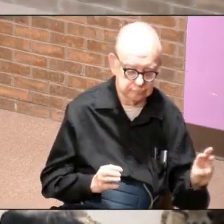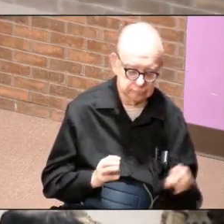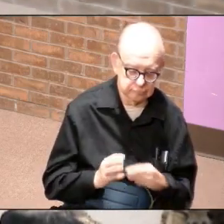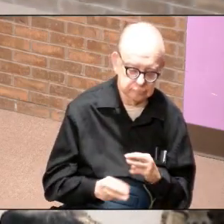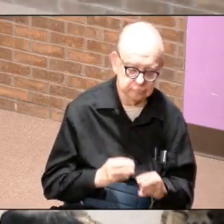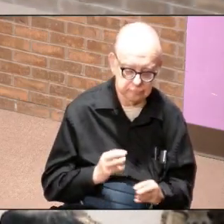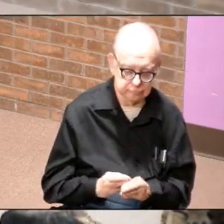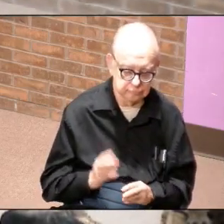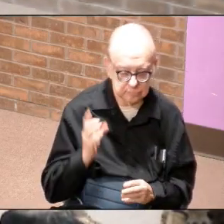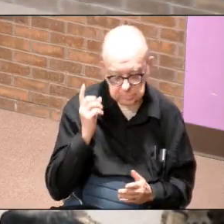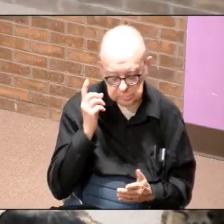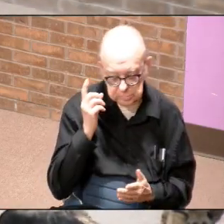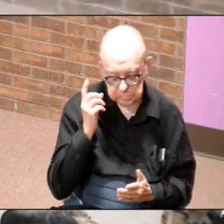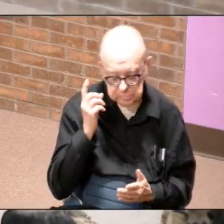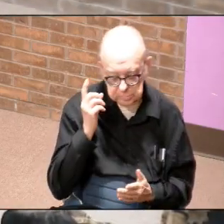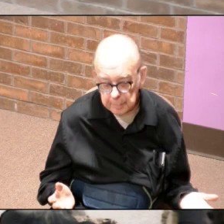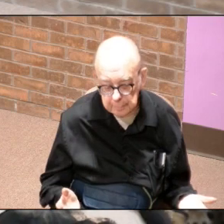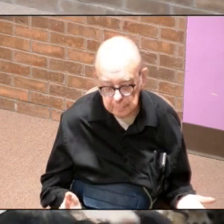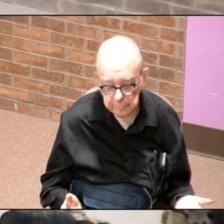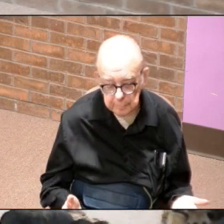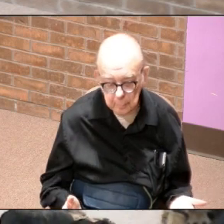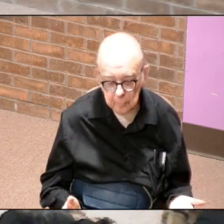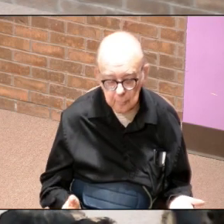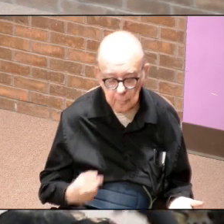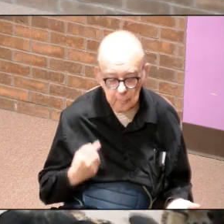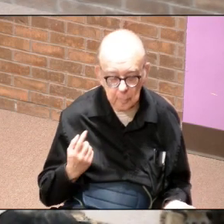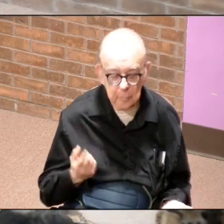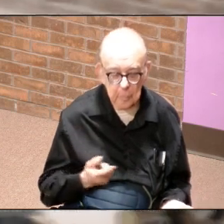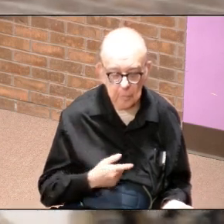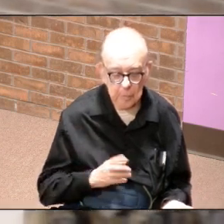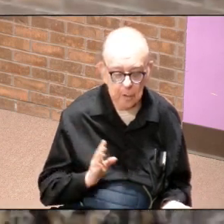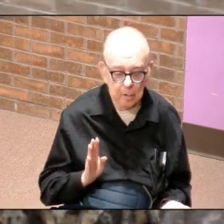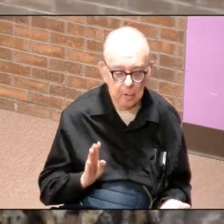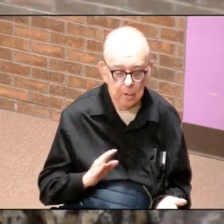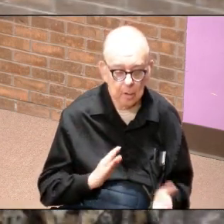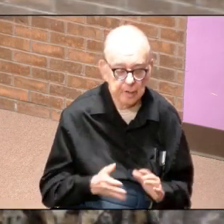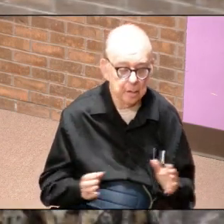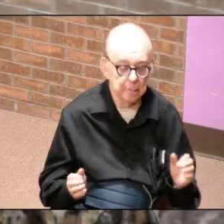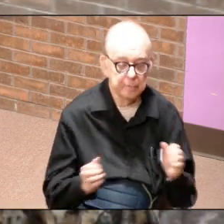of the world, guess what's going to happen? We all going to meet together.